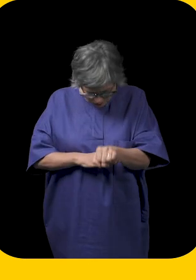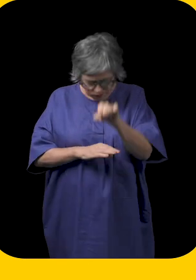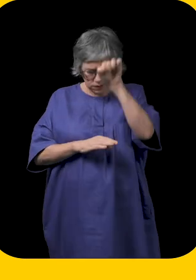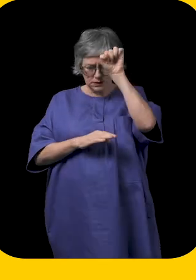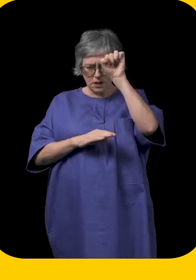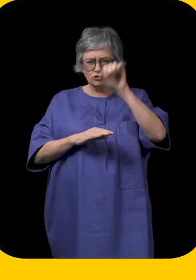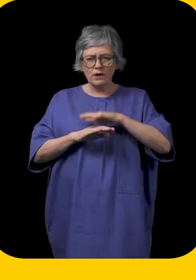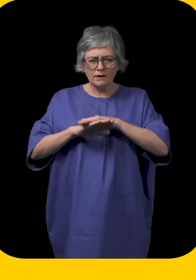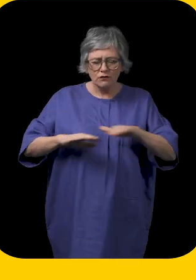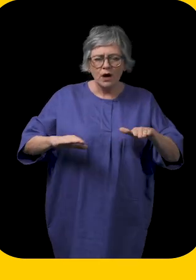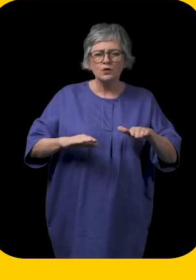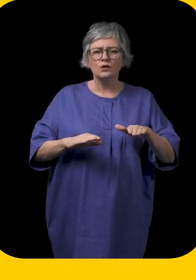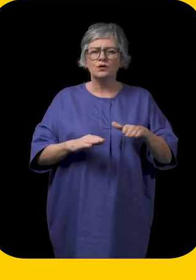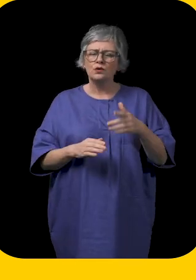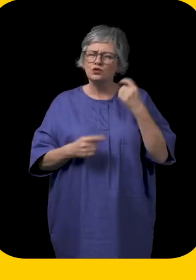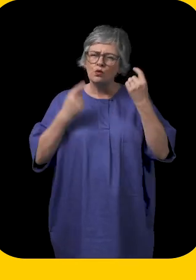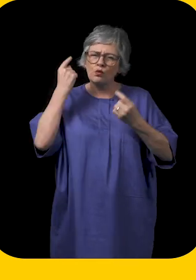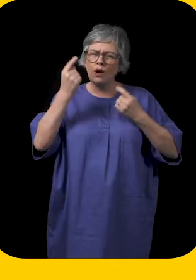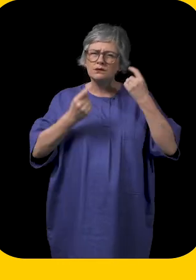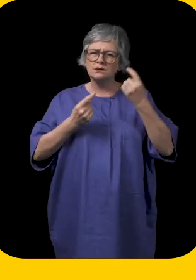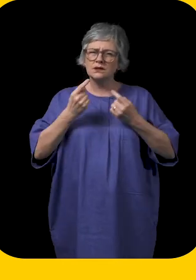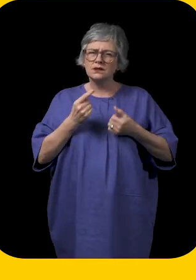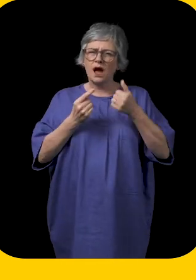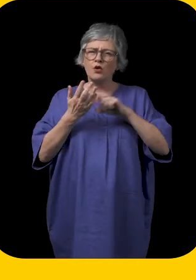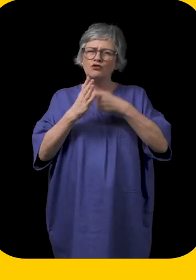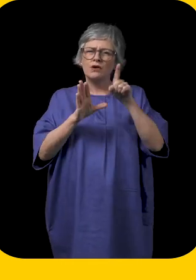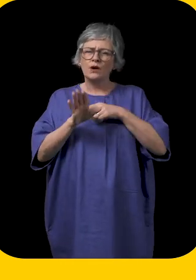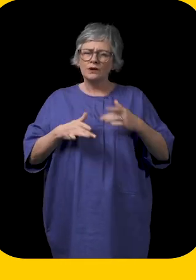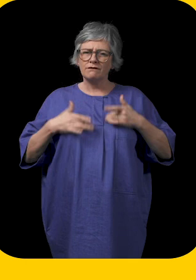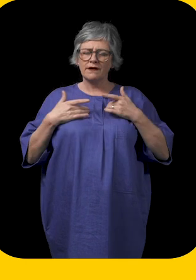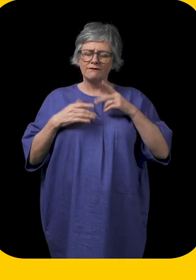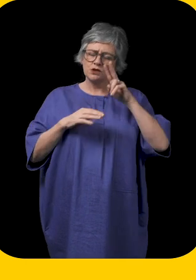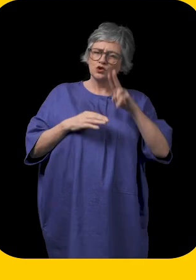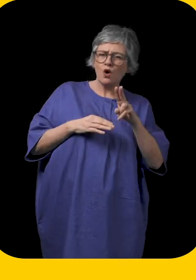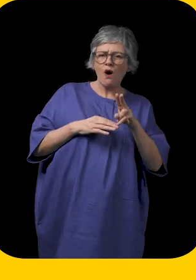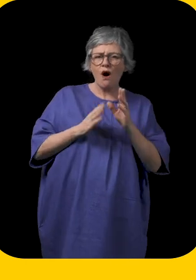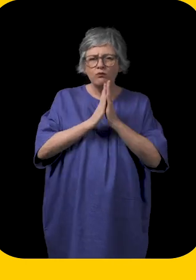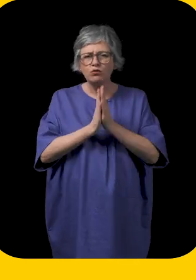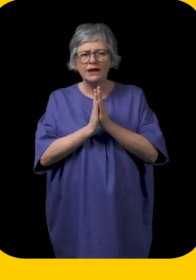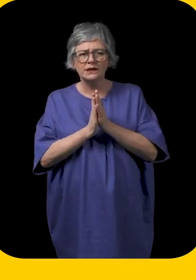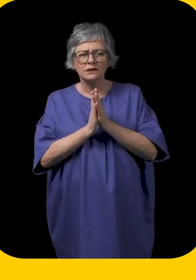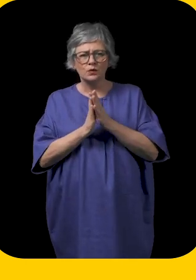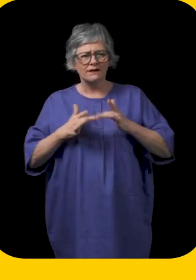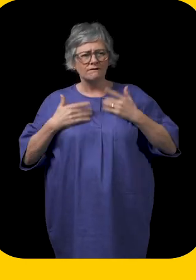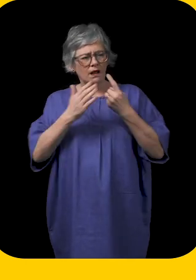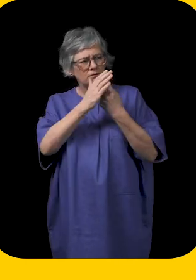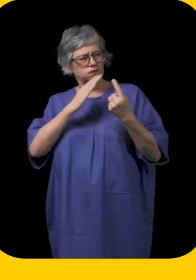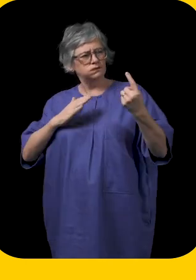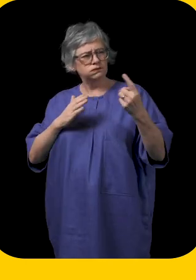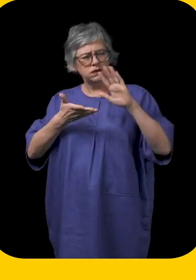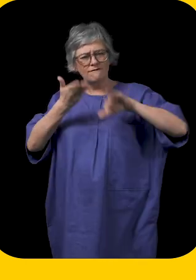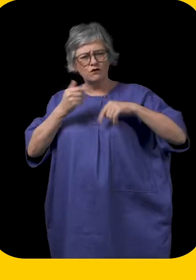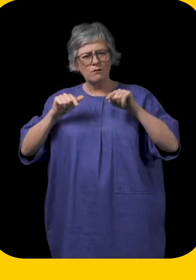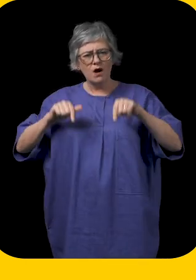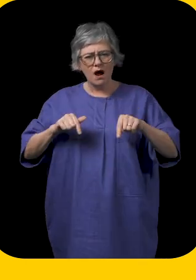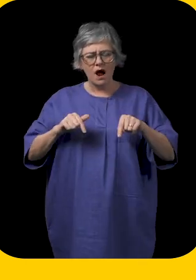palms touching the ground. She wondered how Ray would feel if he ever saw her praying. Would he feel alienated from her, the